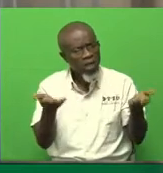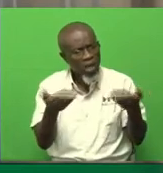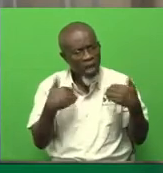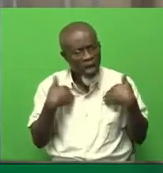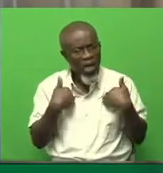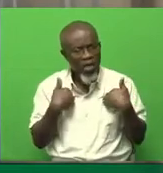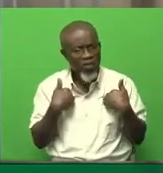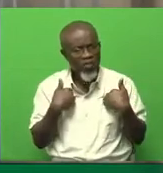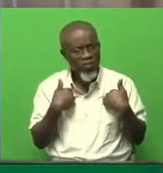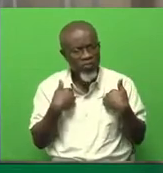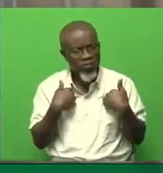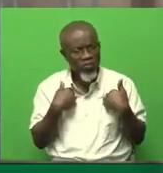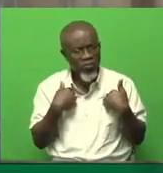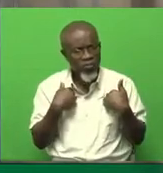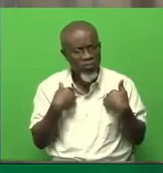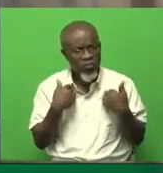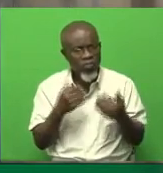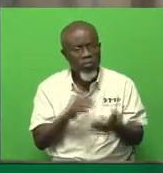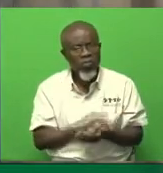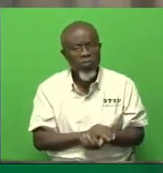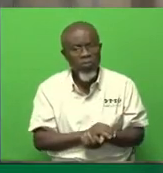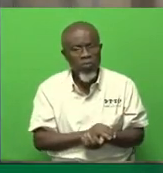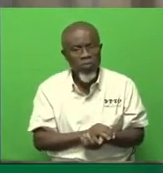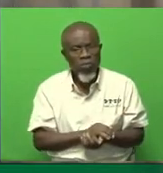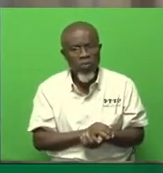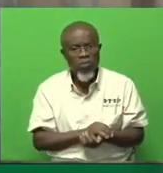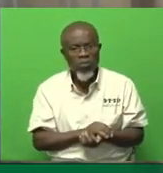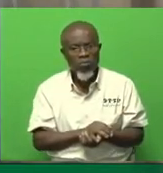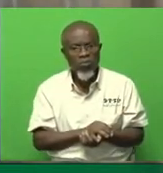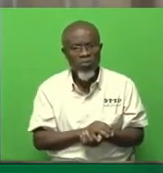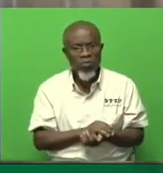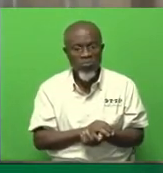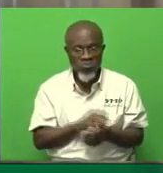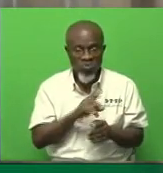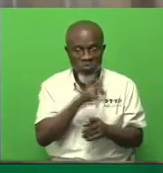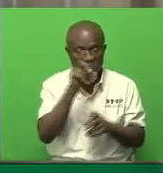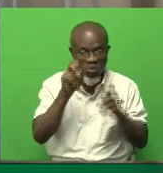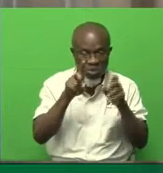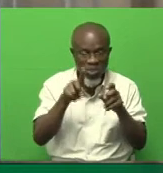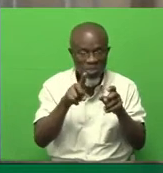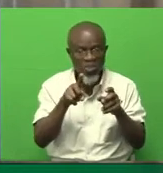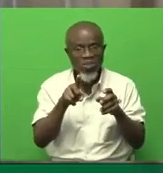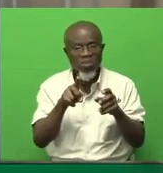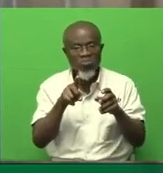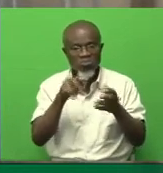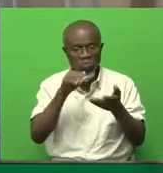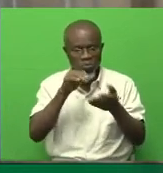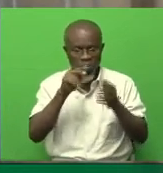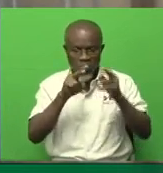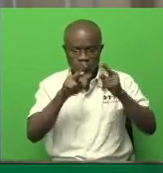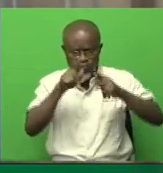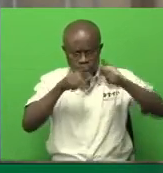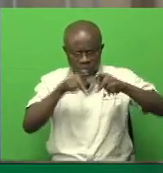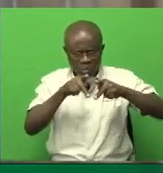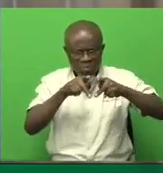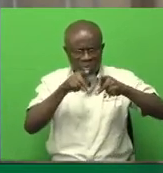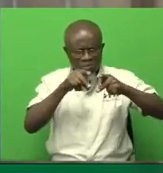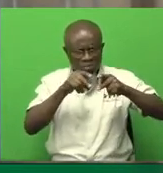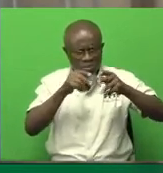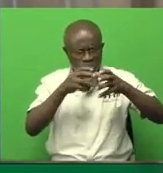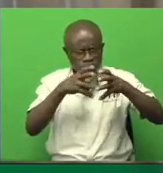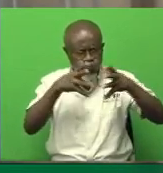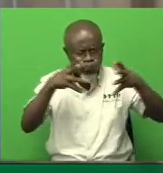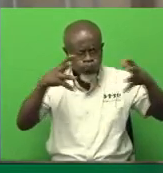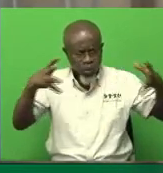that is of concern because the query must be we have an increasing population but decreasing people employed and are